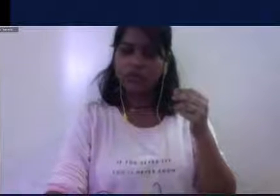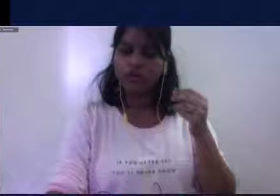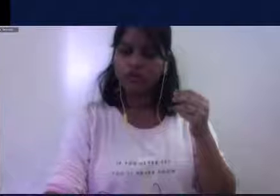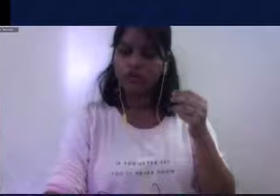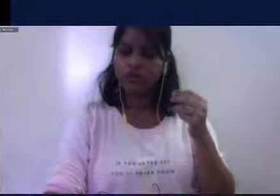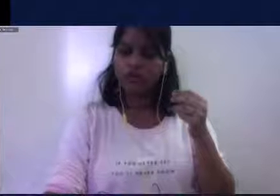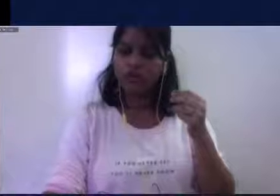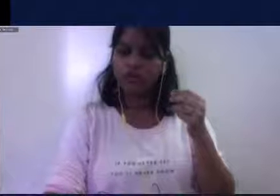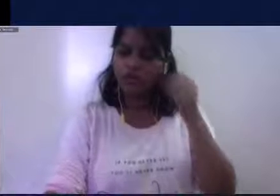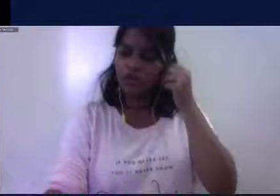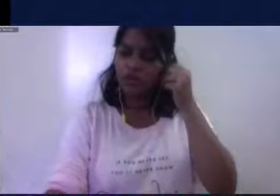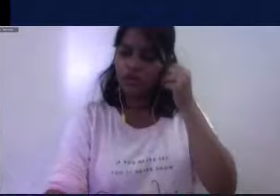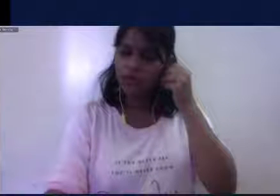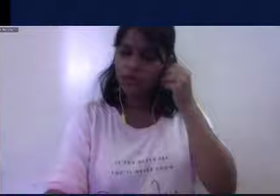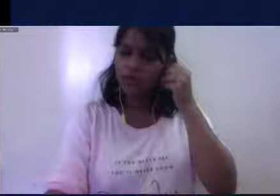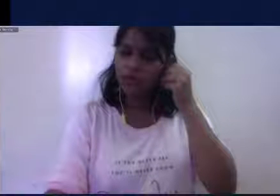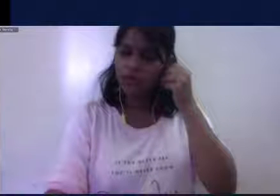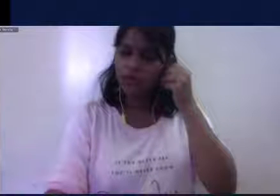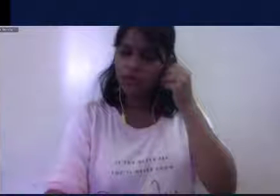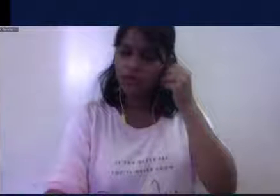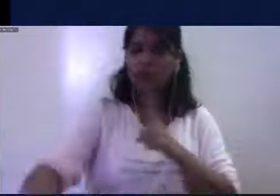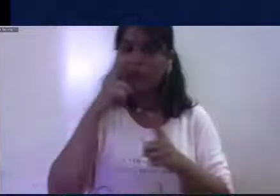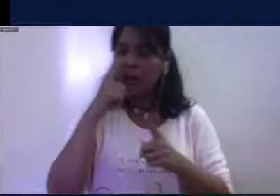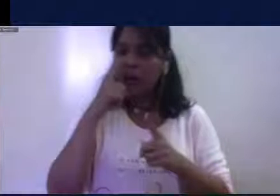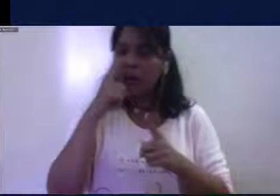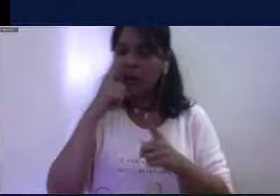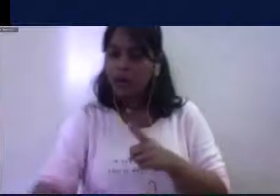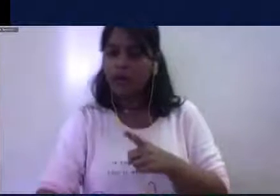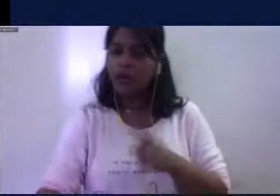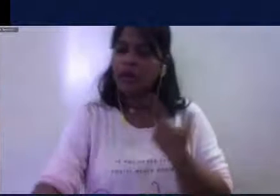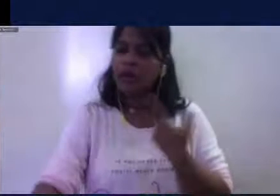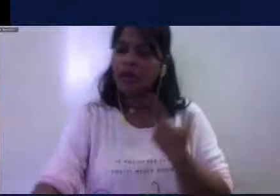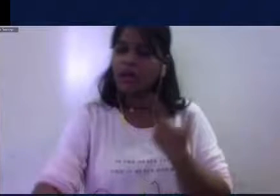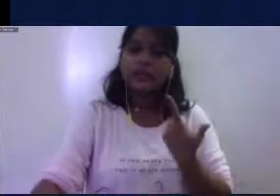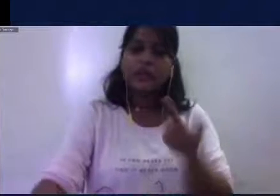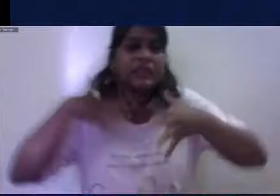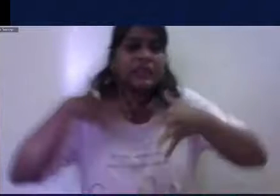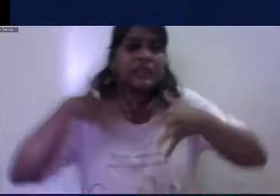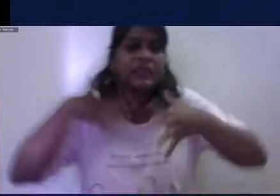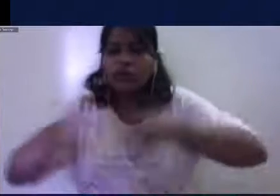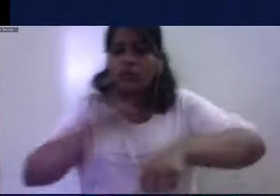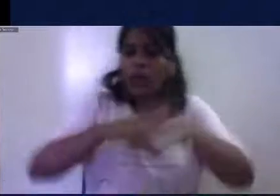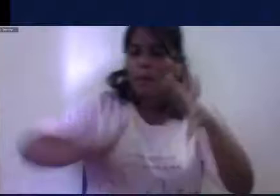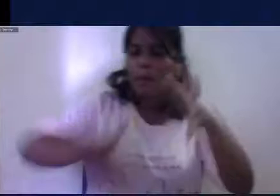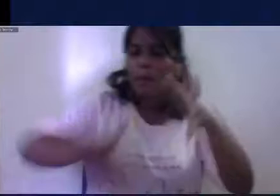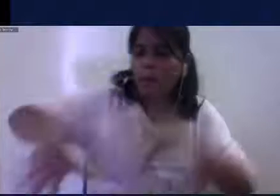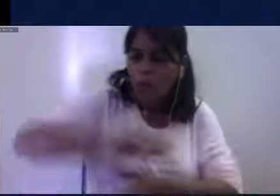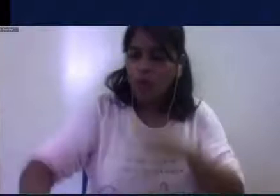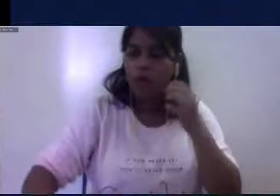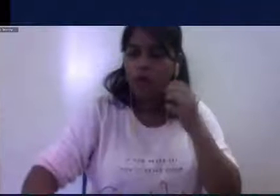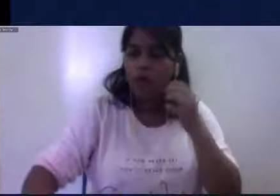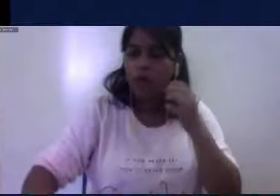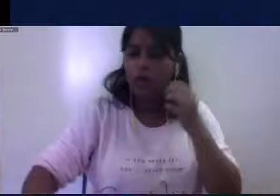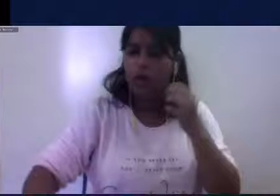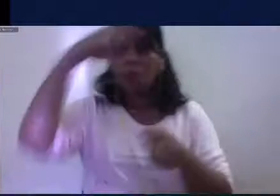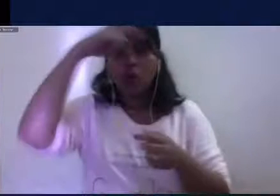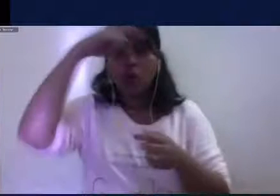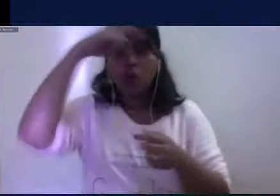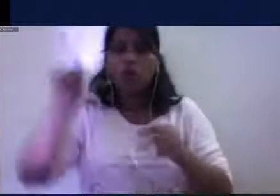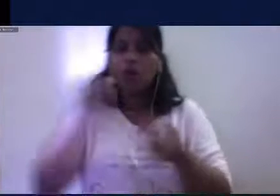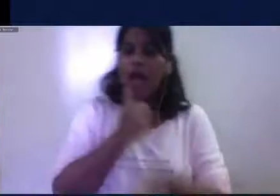get into a situation where this lady is extremely stretched for time, extremely, because she has no help. So